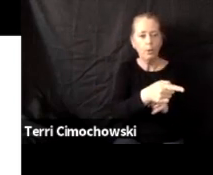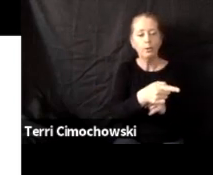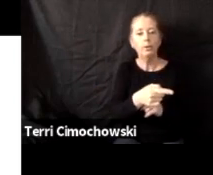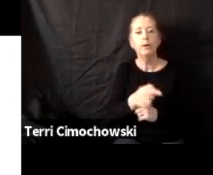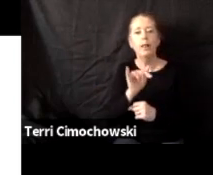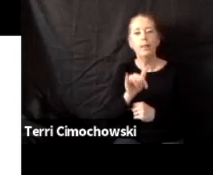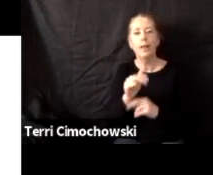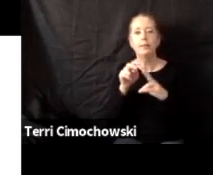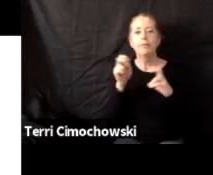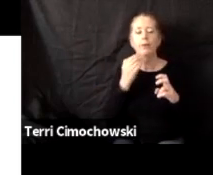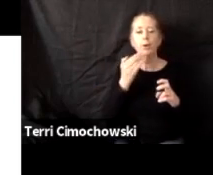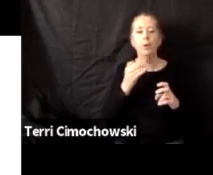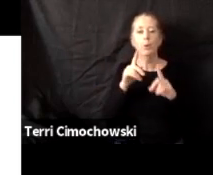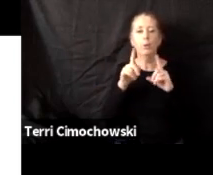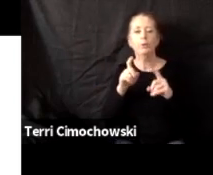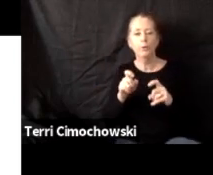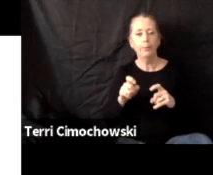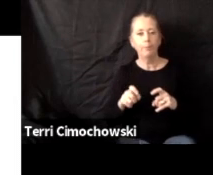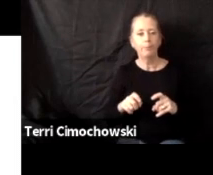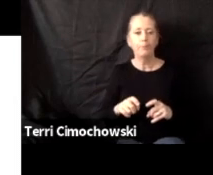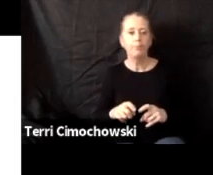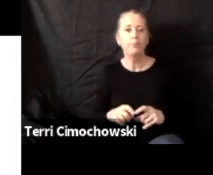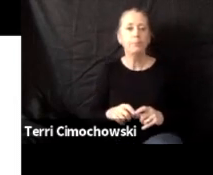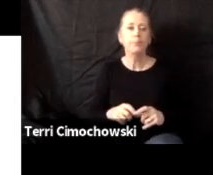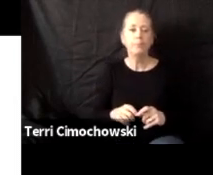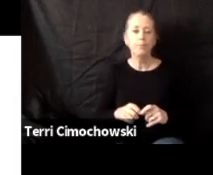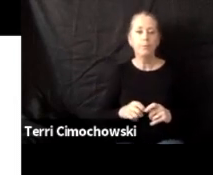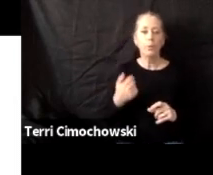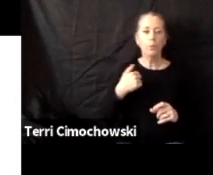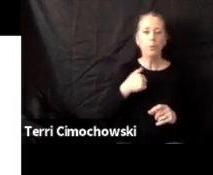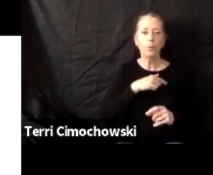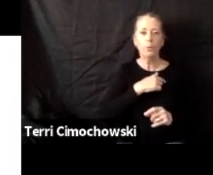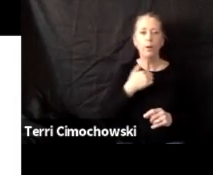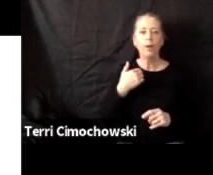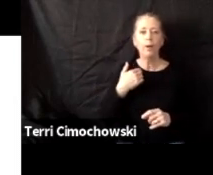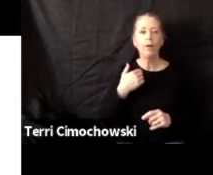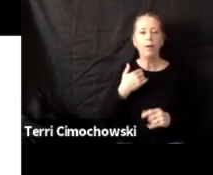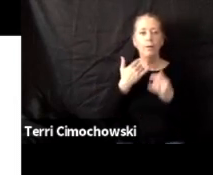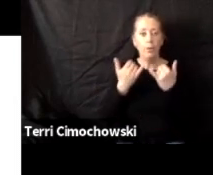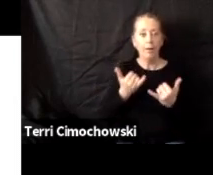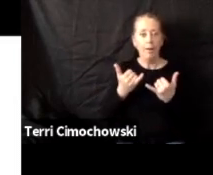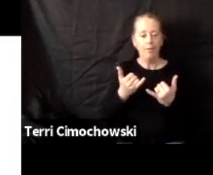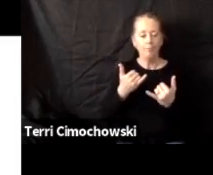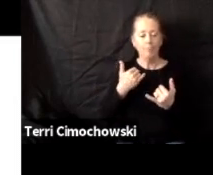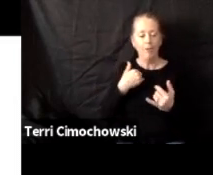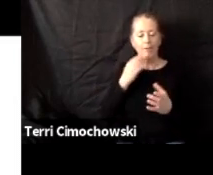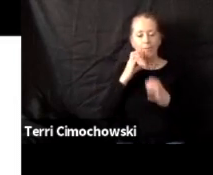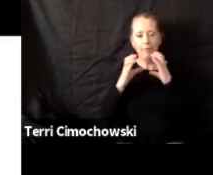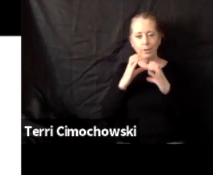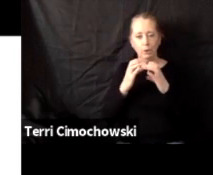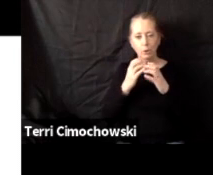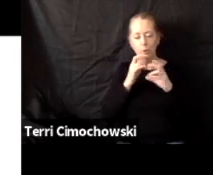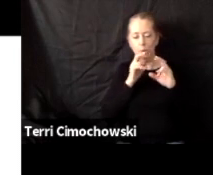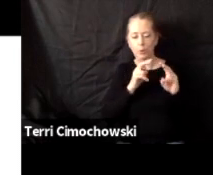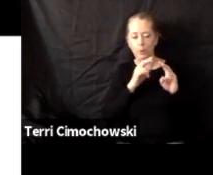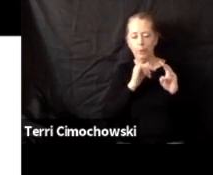is a very good question. And we're currently in conversations to relook at that right now.